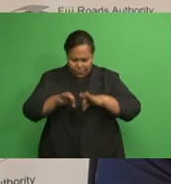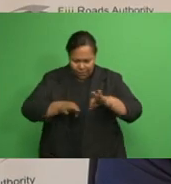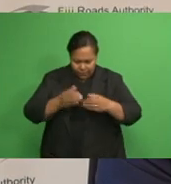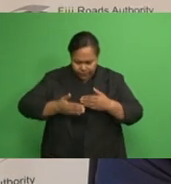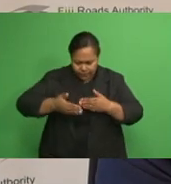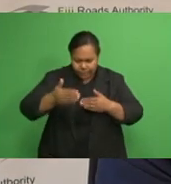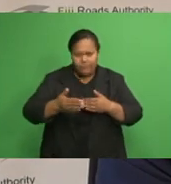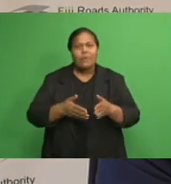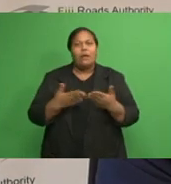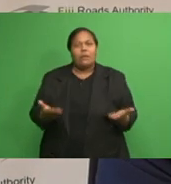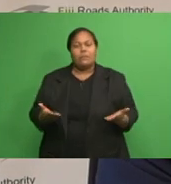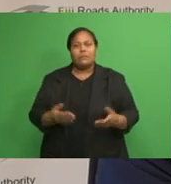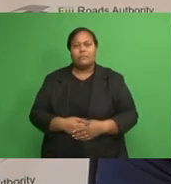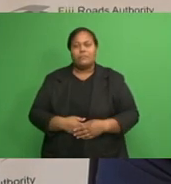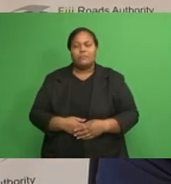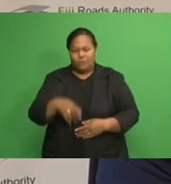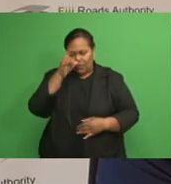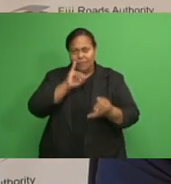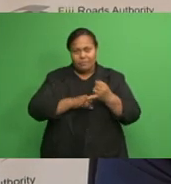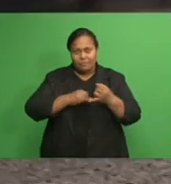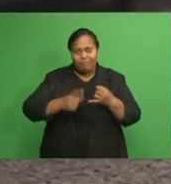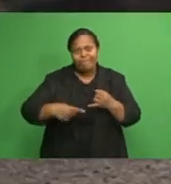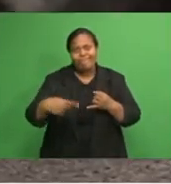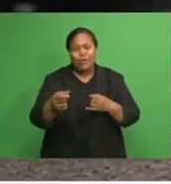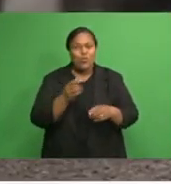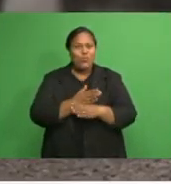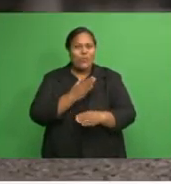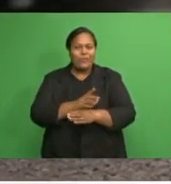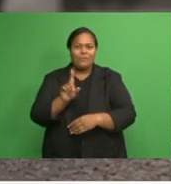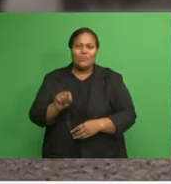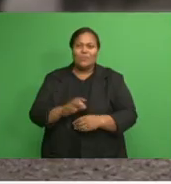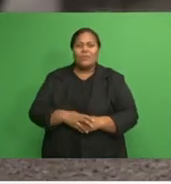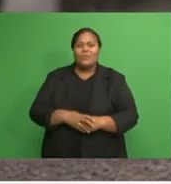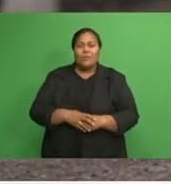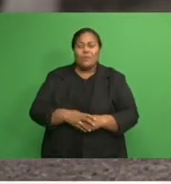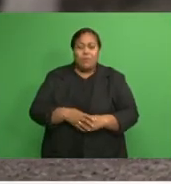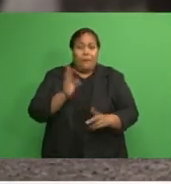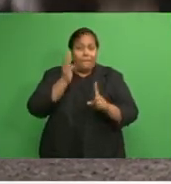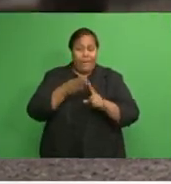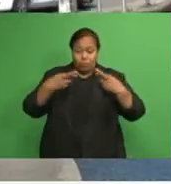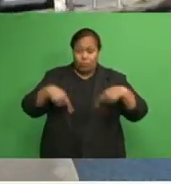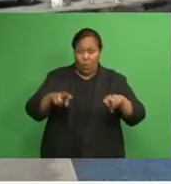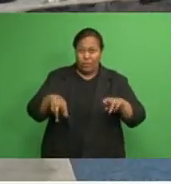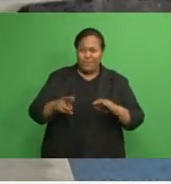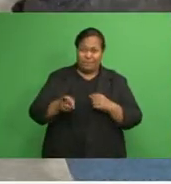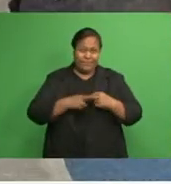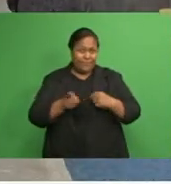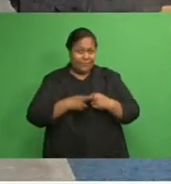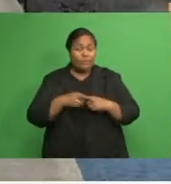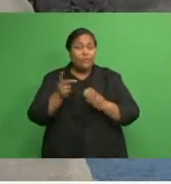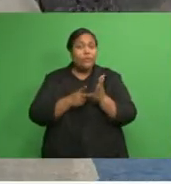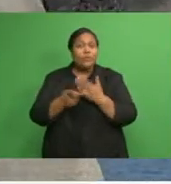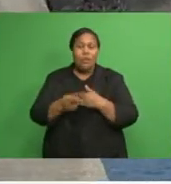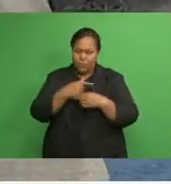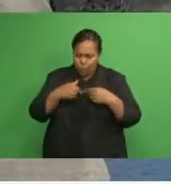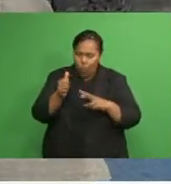the sustainability of the work that we do. Aside from the major road rehabilitation projects, Moore says they are also looking